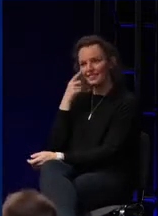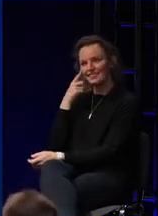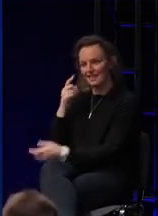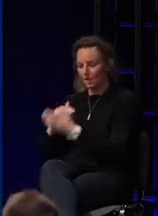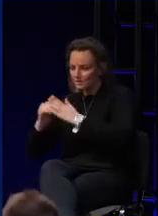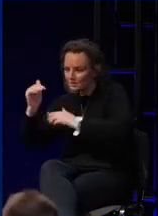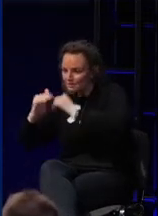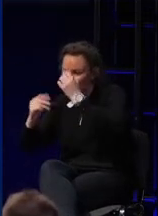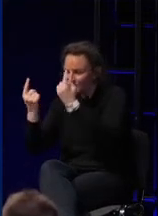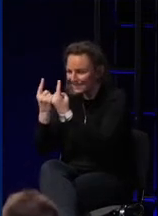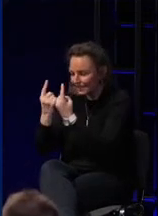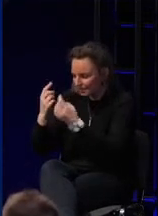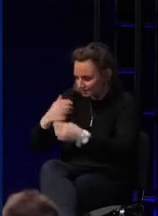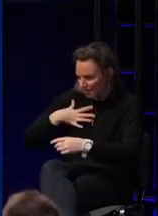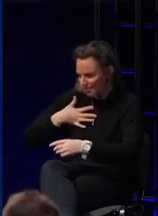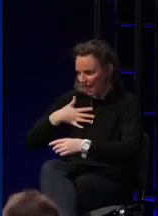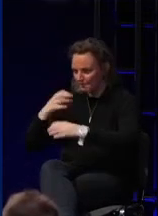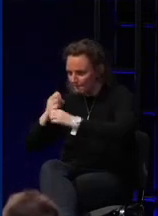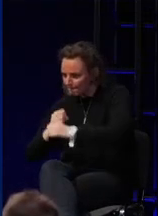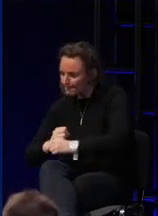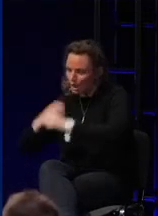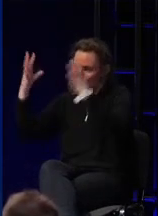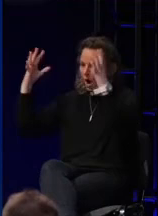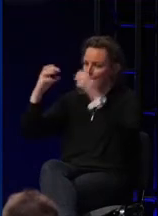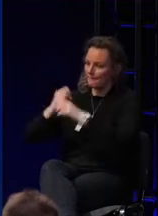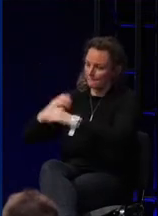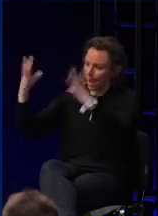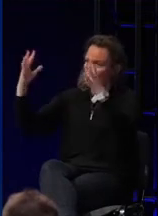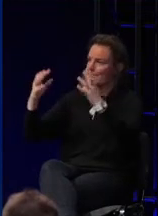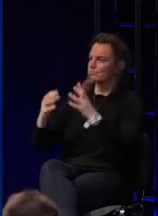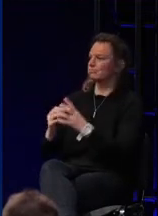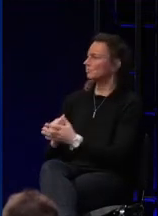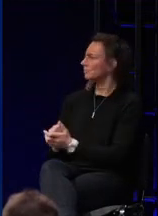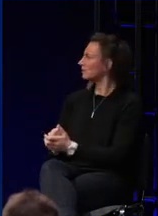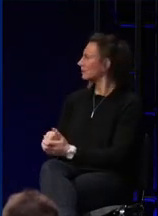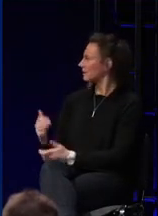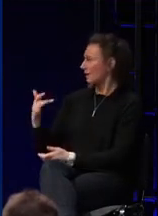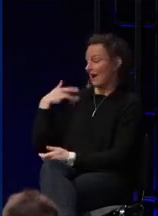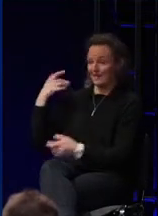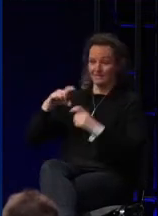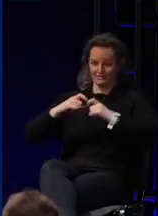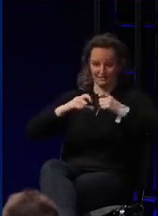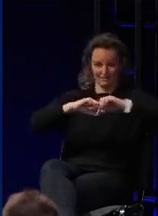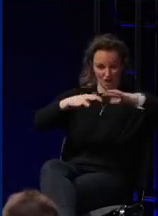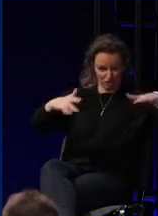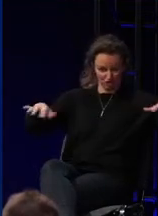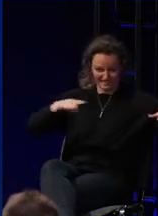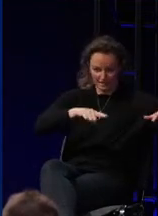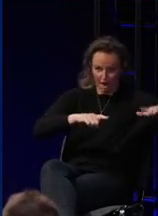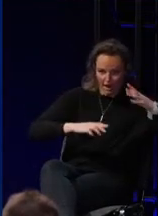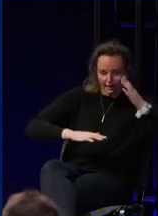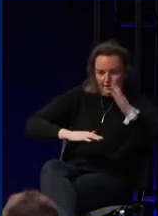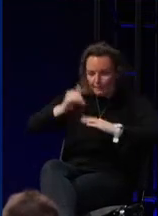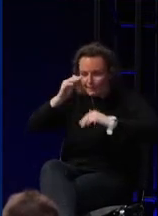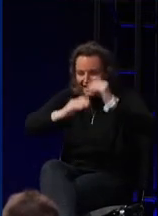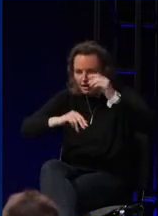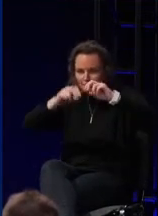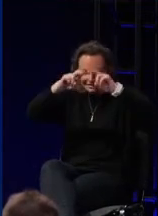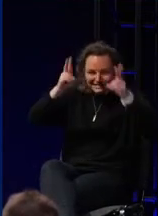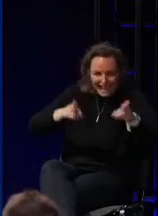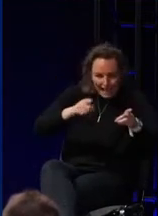building things to blow up in front of me. Like I used to like to, As I lived in the countryside, I just used to like build dens and blow stuff